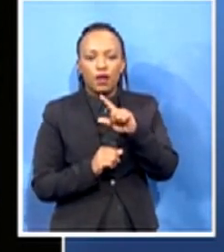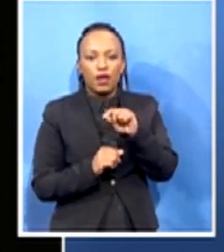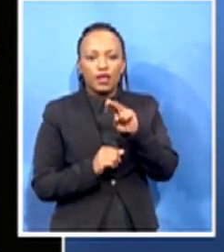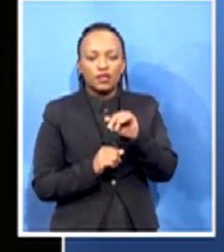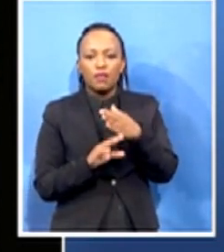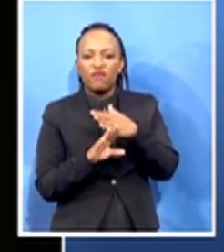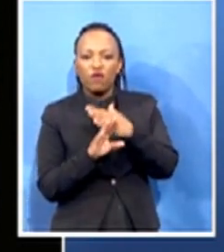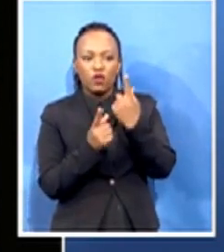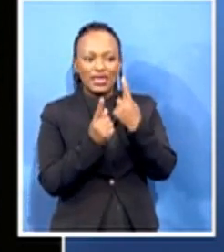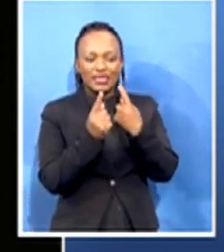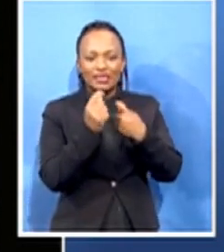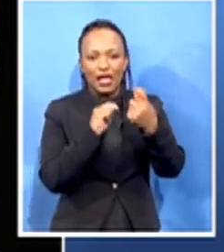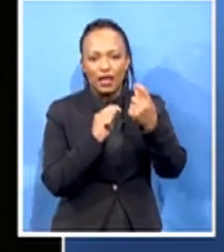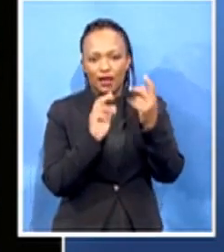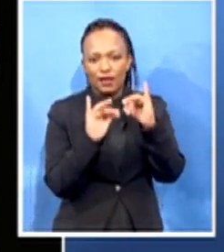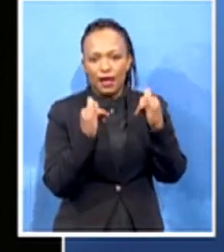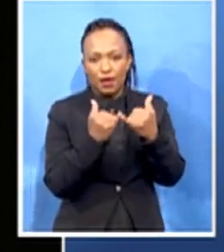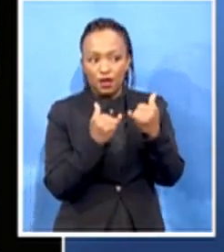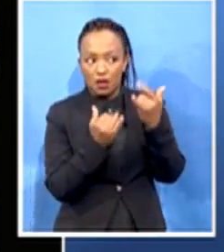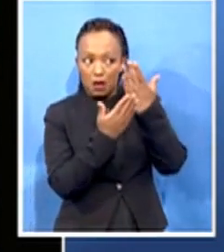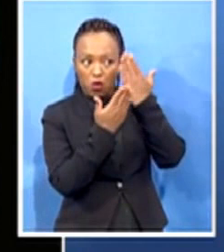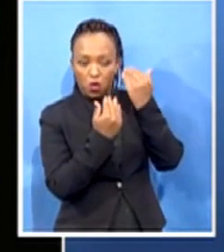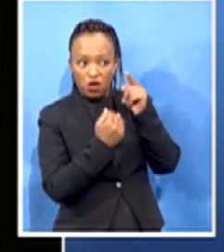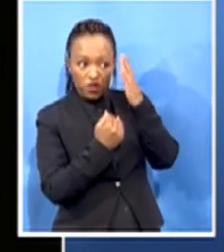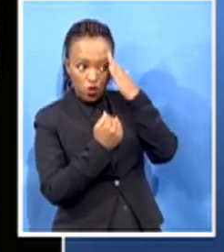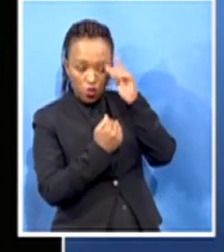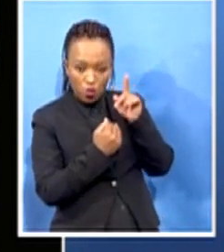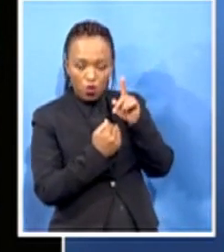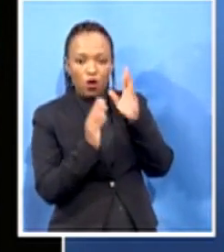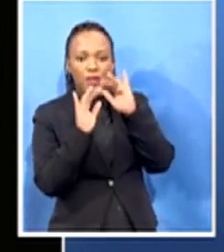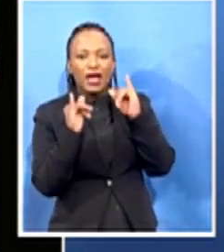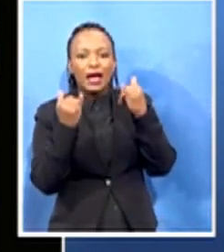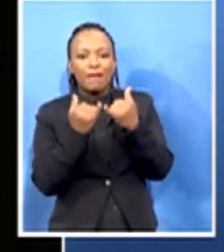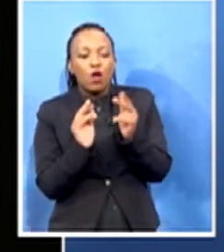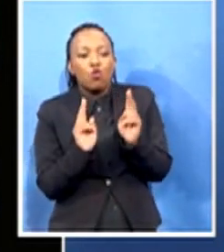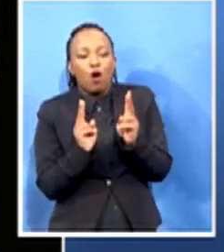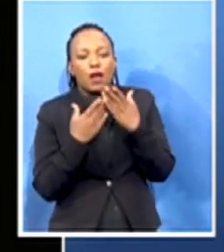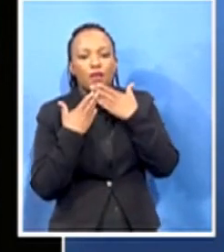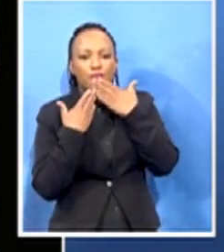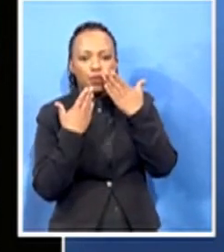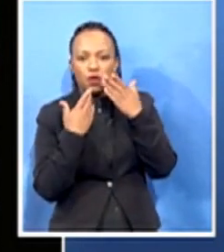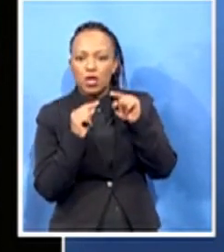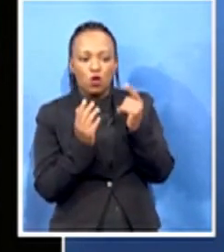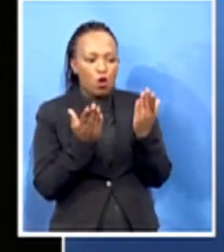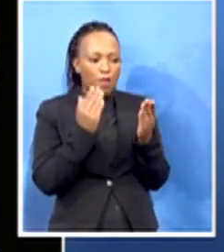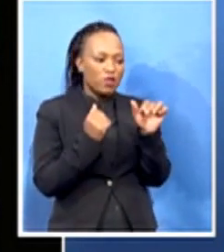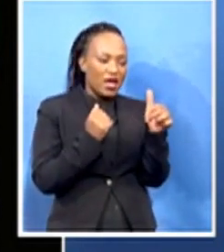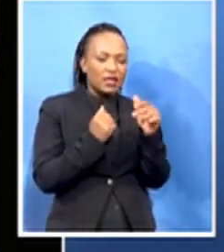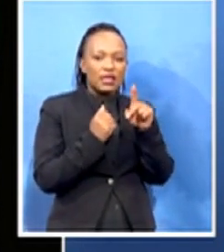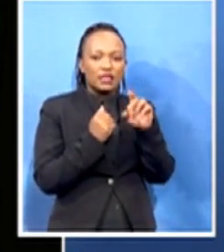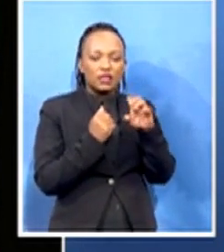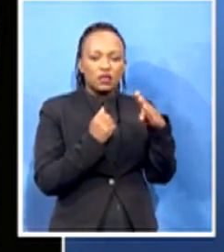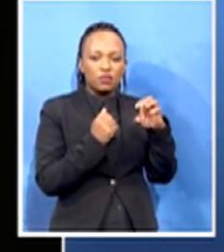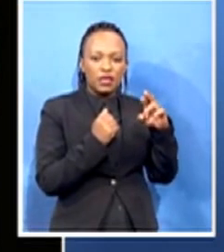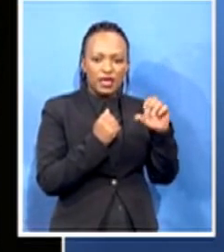So that is a company that is not normal. You can't compare them with GPS. Okay. You can't compare them with Exxaro. They